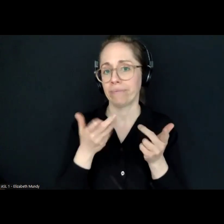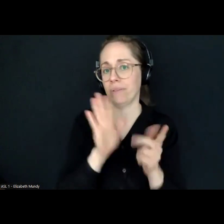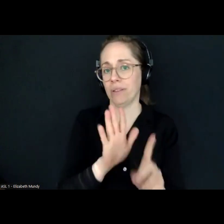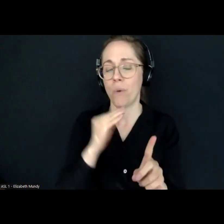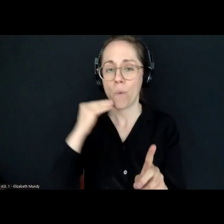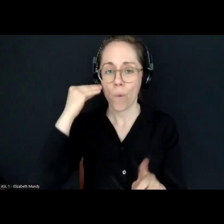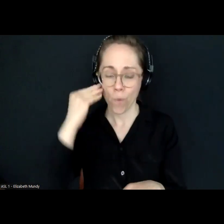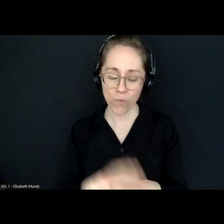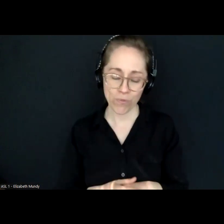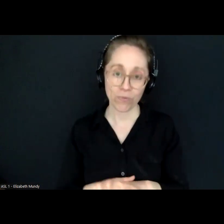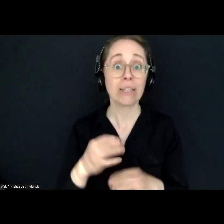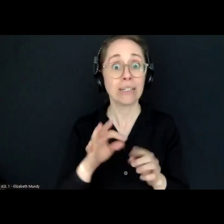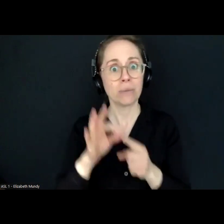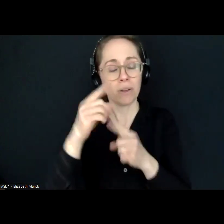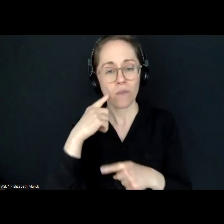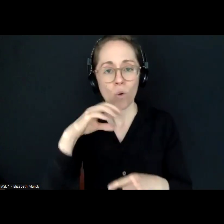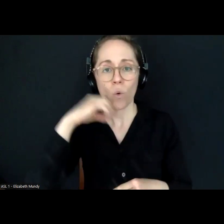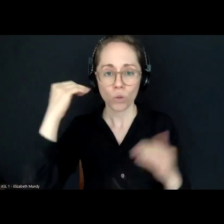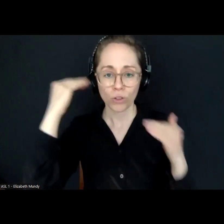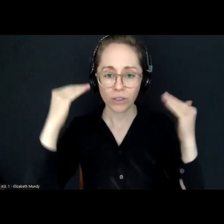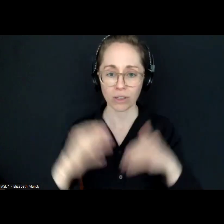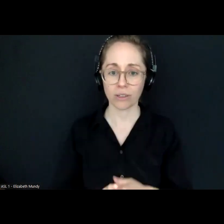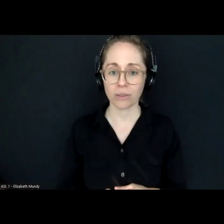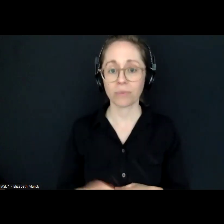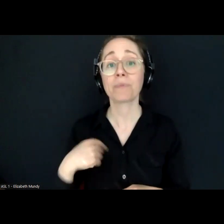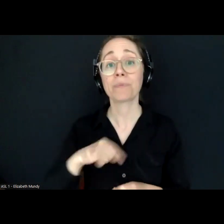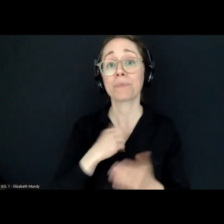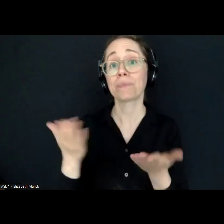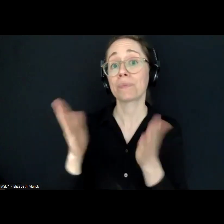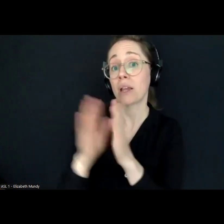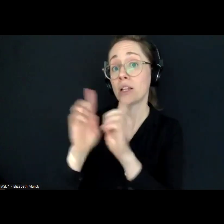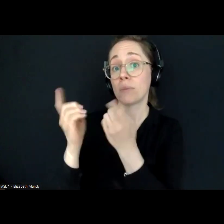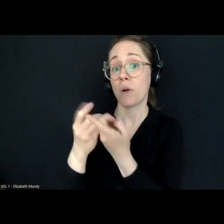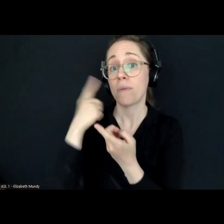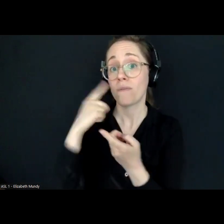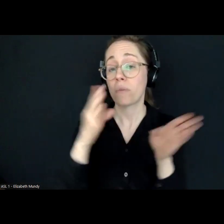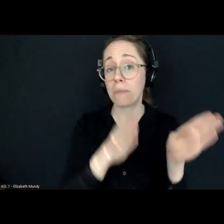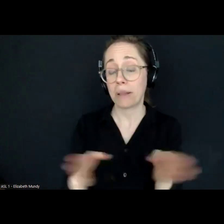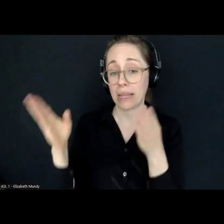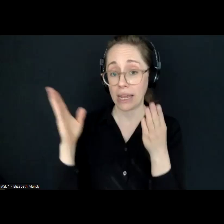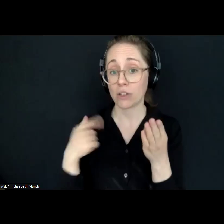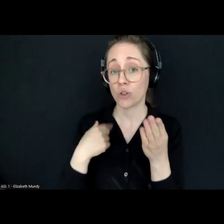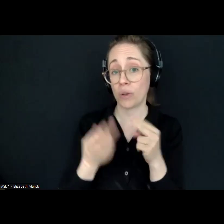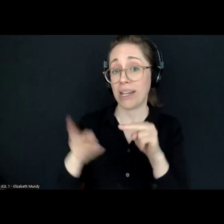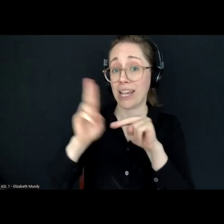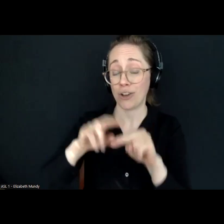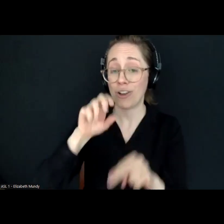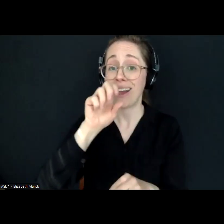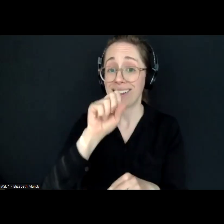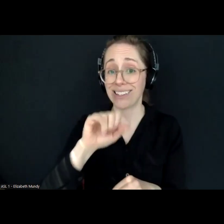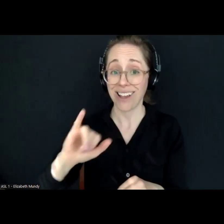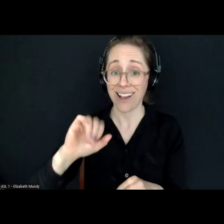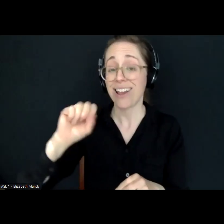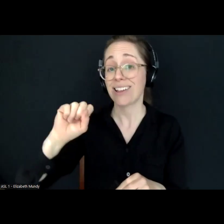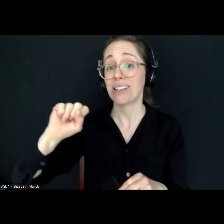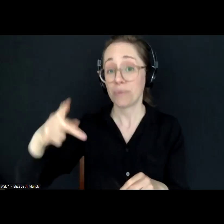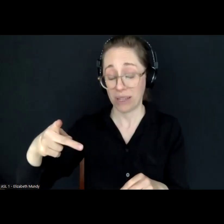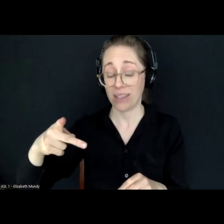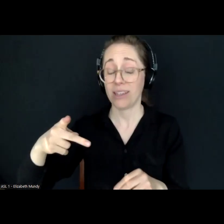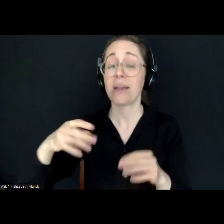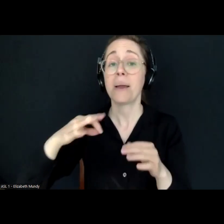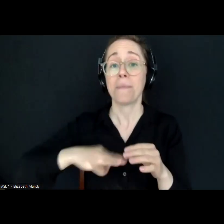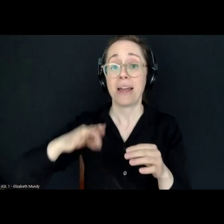is asking the department for a plan to increase SSI and SSP benefits to FFPL levels